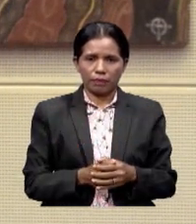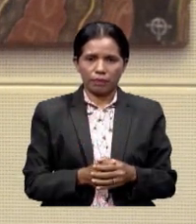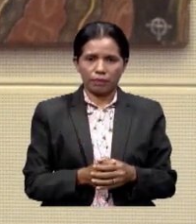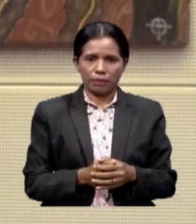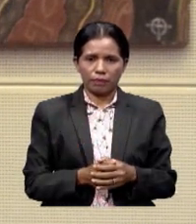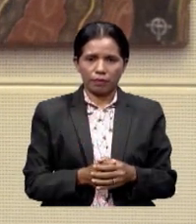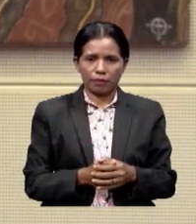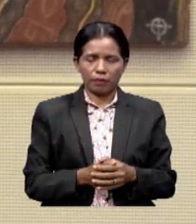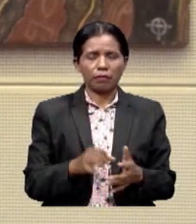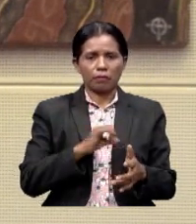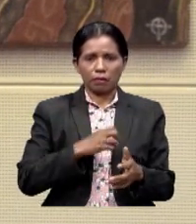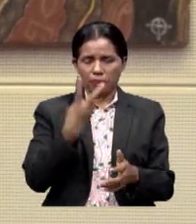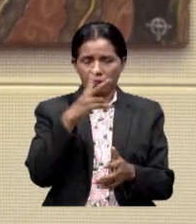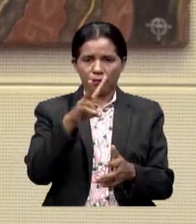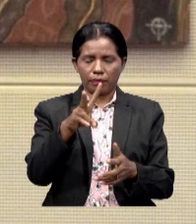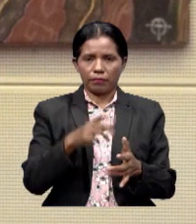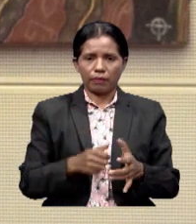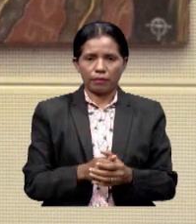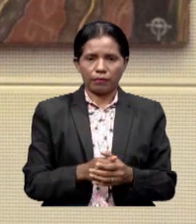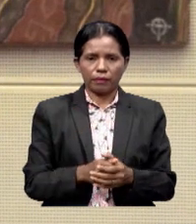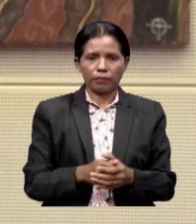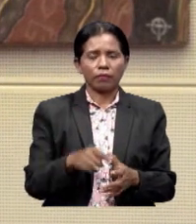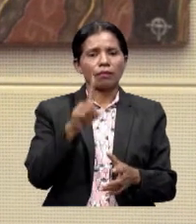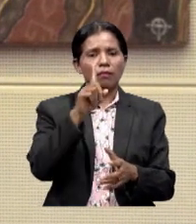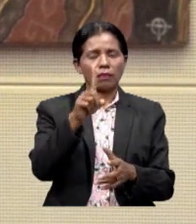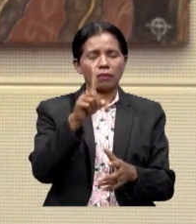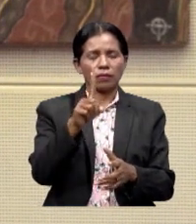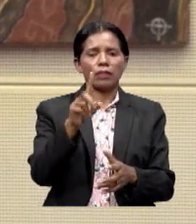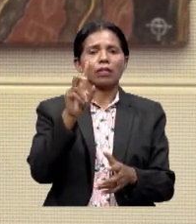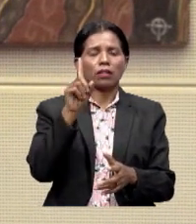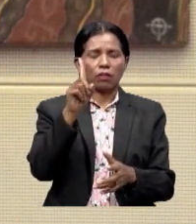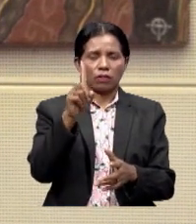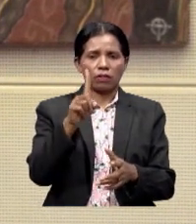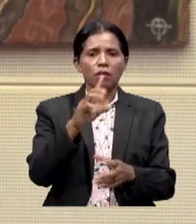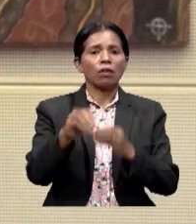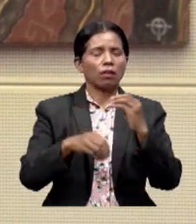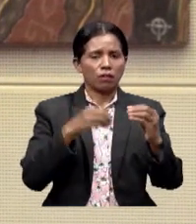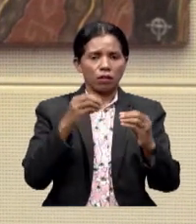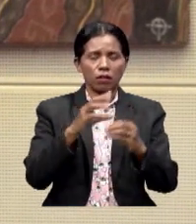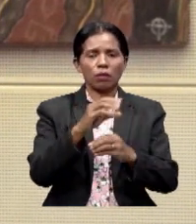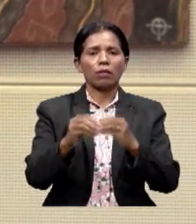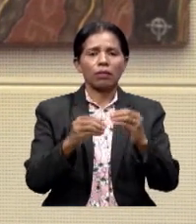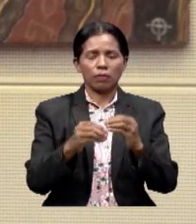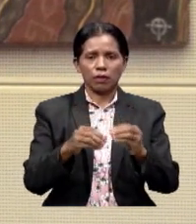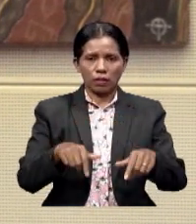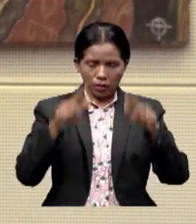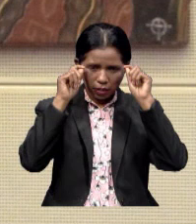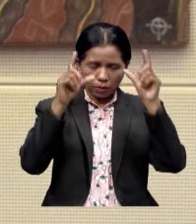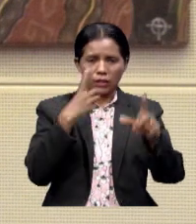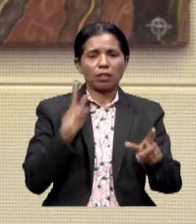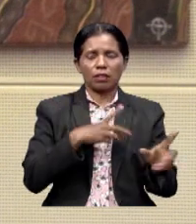I see this as one of the most serious challenges because it has to do